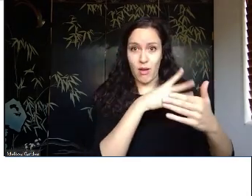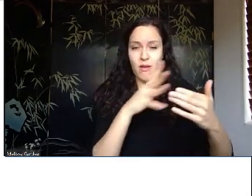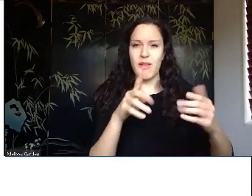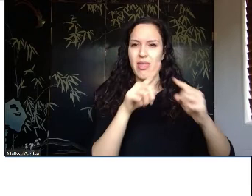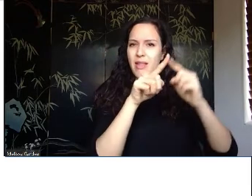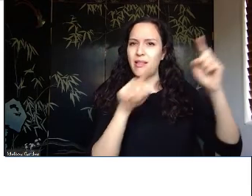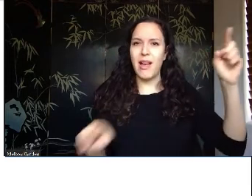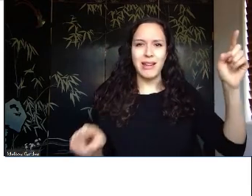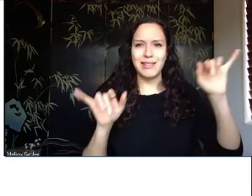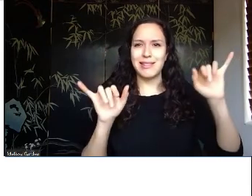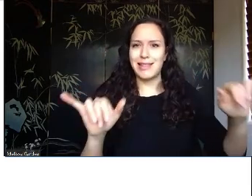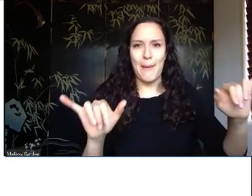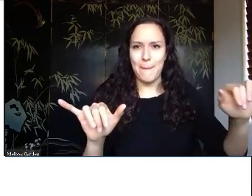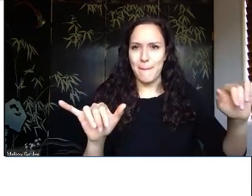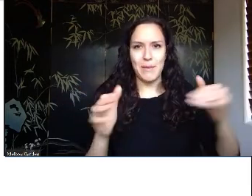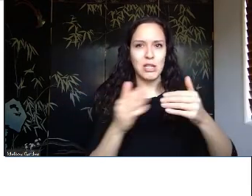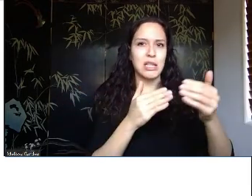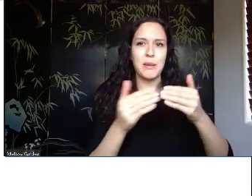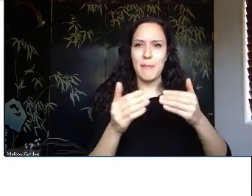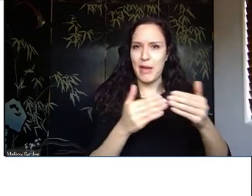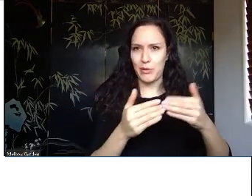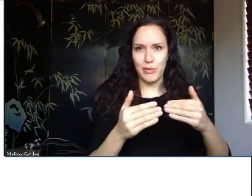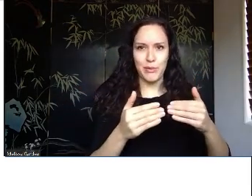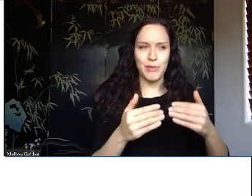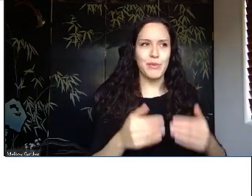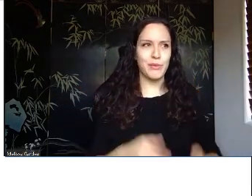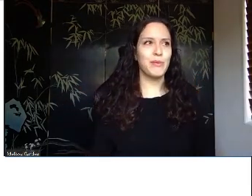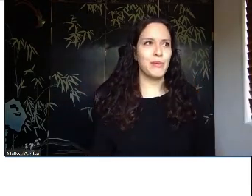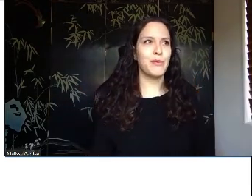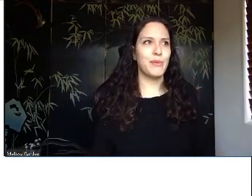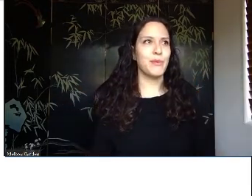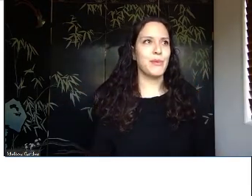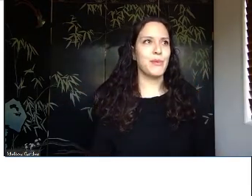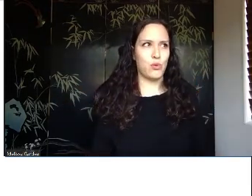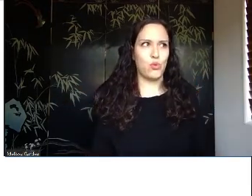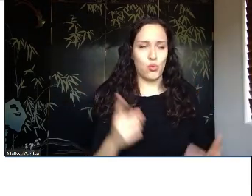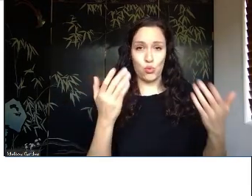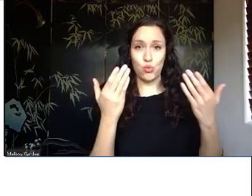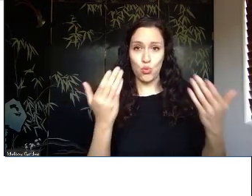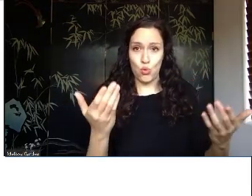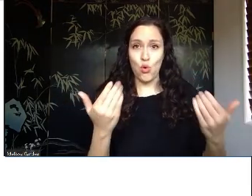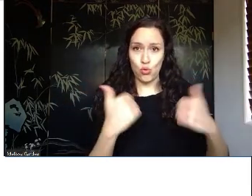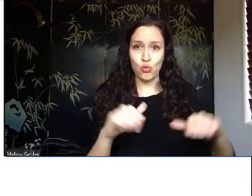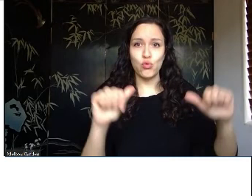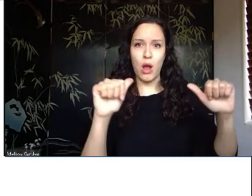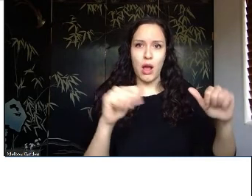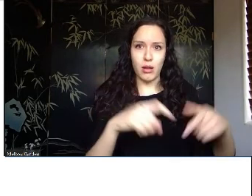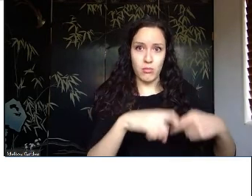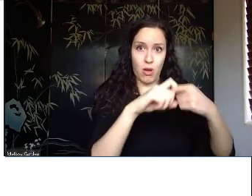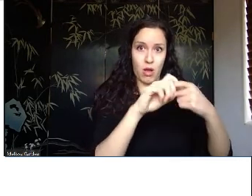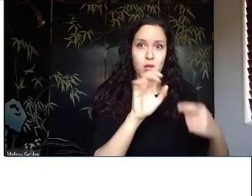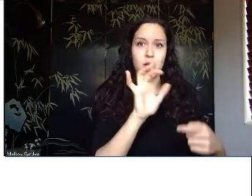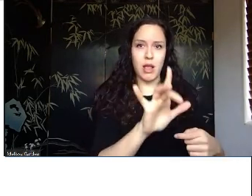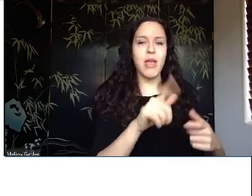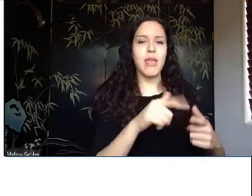is on the fraction for the slope. It's still the same exact problem. Watch. Go ahead and try this. Press pause and then come back.